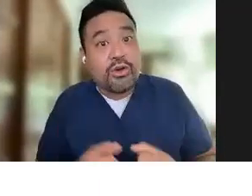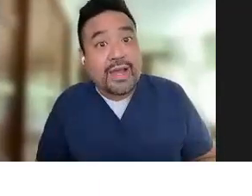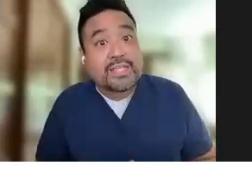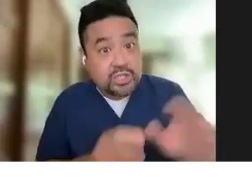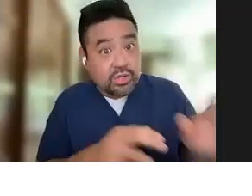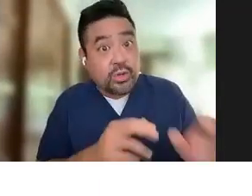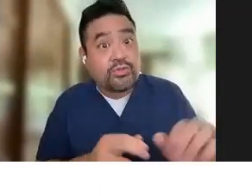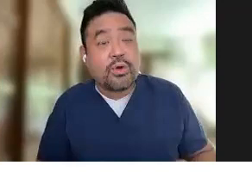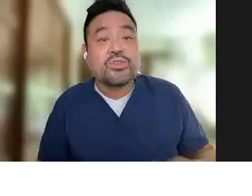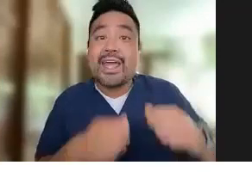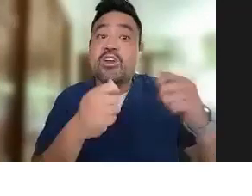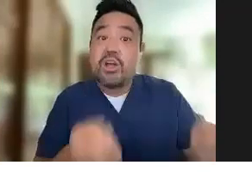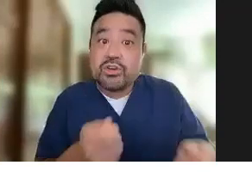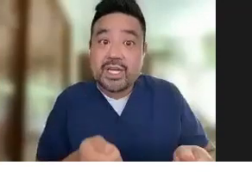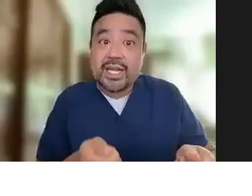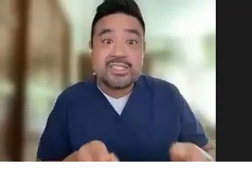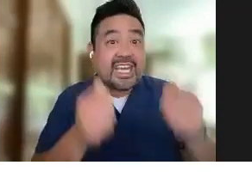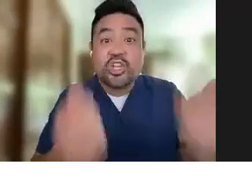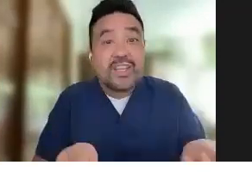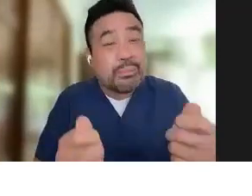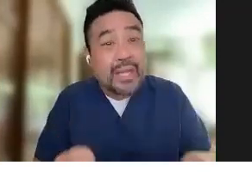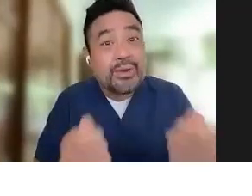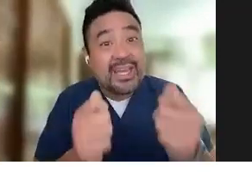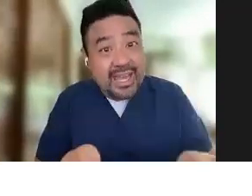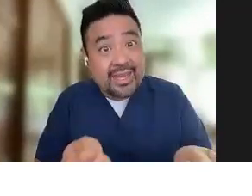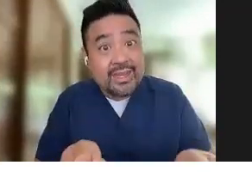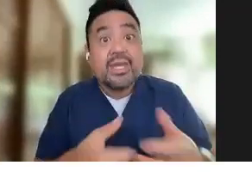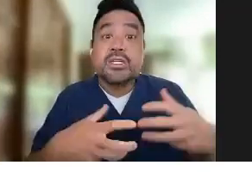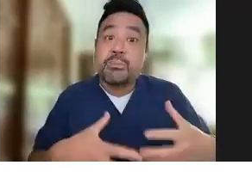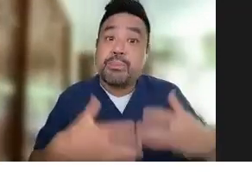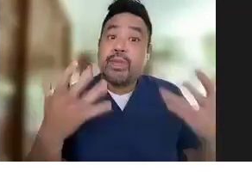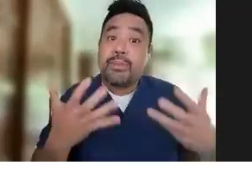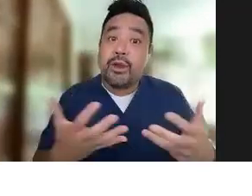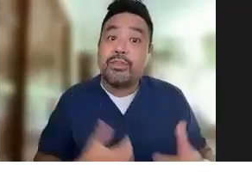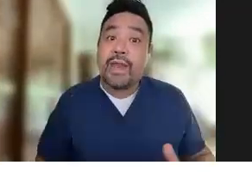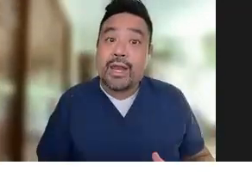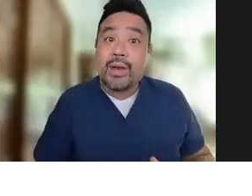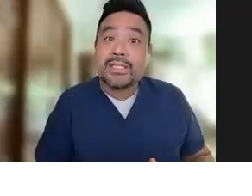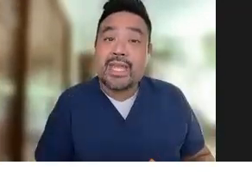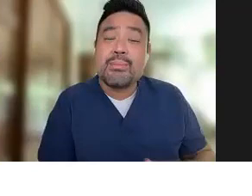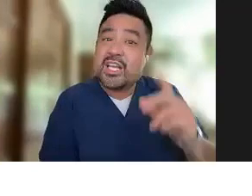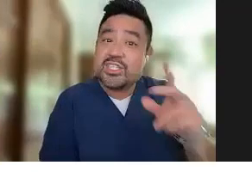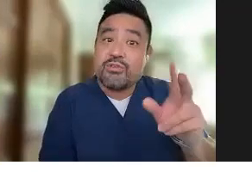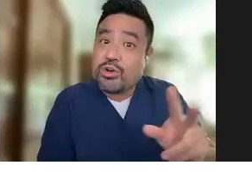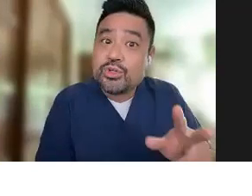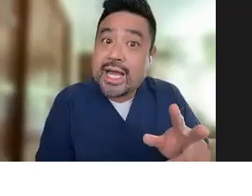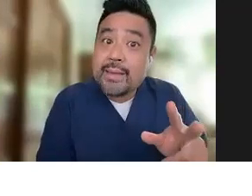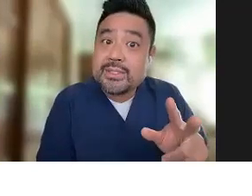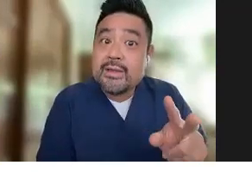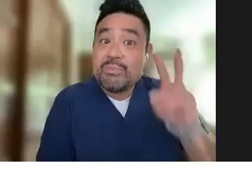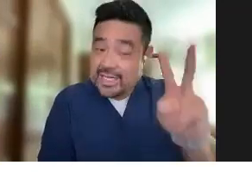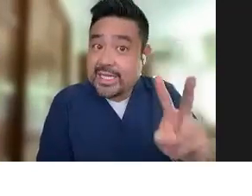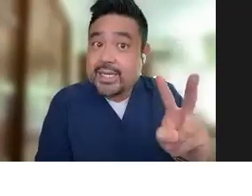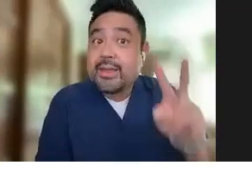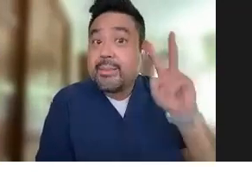give a third vaccine to those folks so they have another chance. They get to look at the playbook again to build up their antibodies again, because the first two